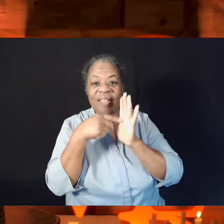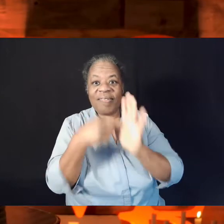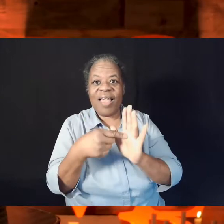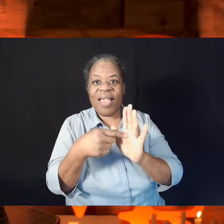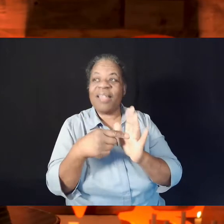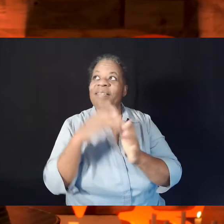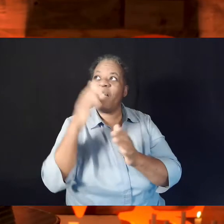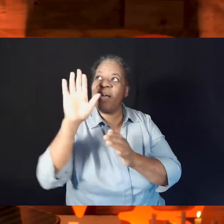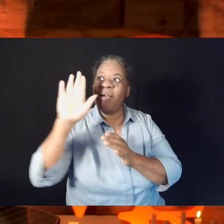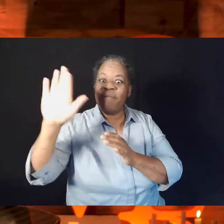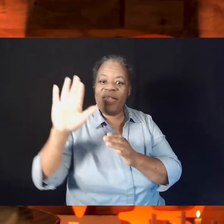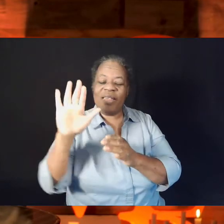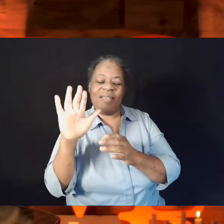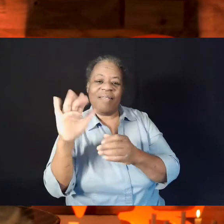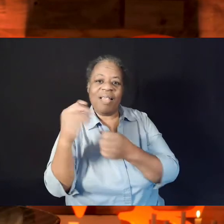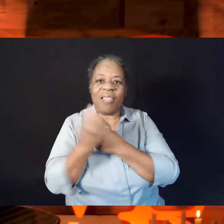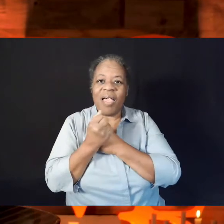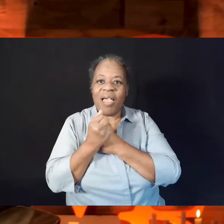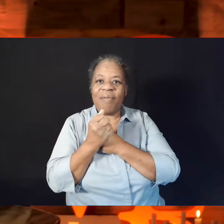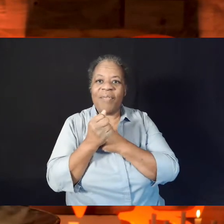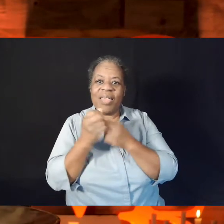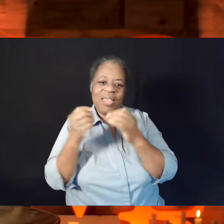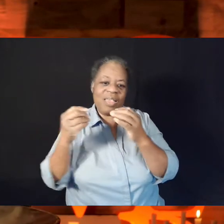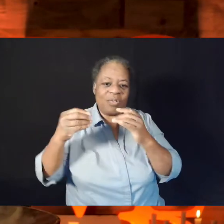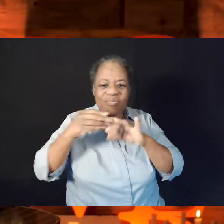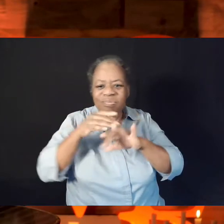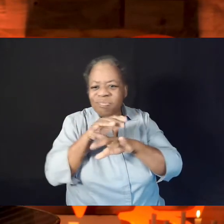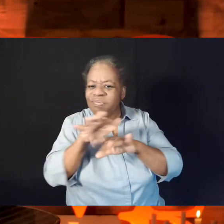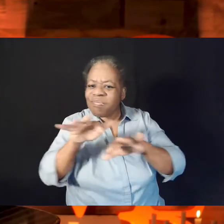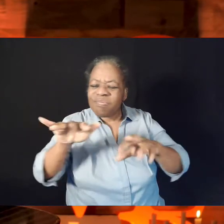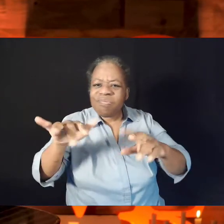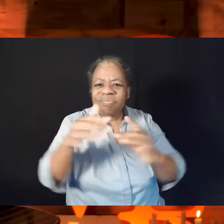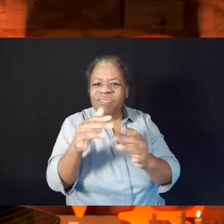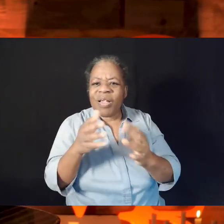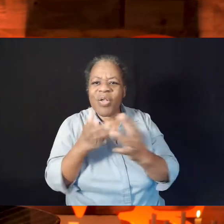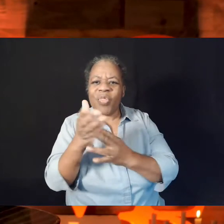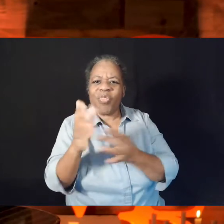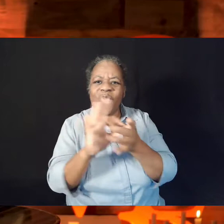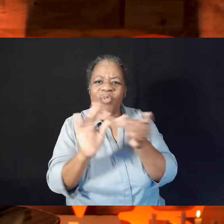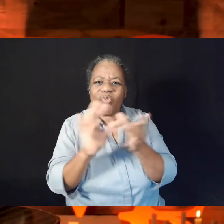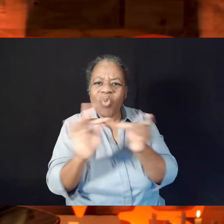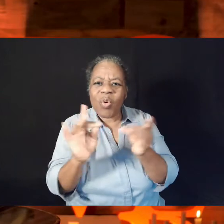stories. And that's what we're going to be exploring in this series. Each week,